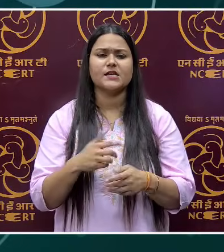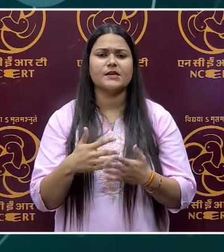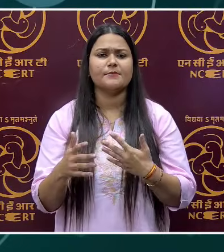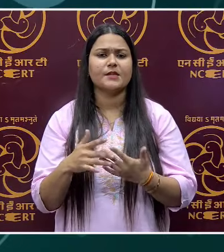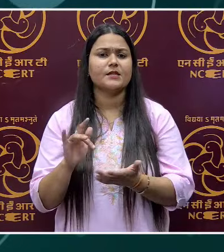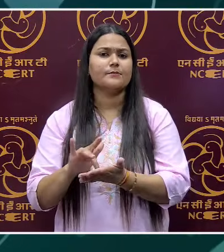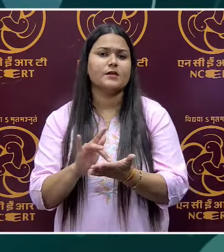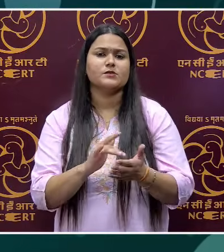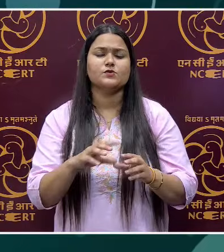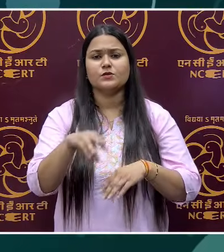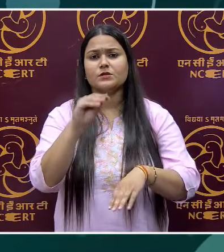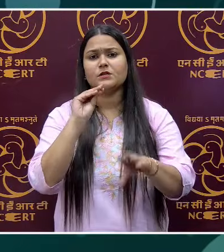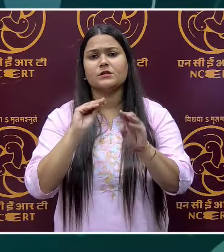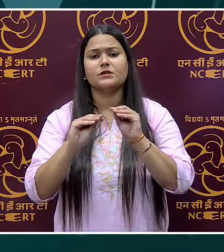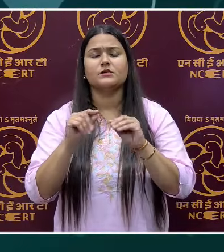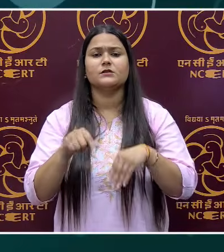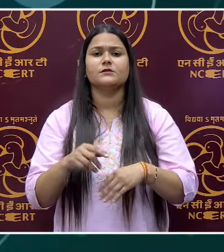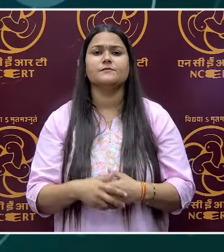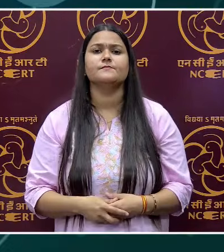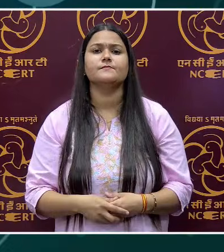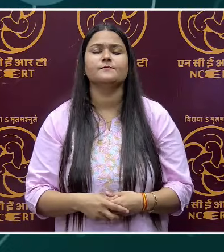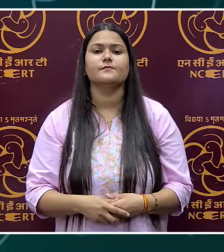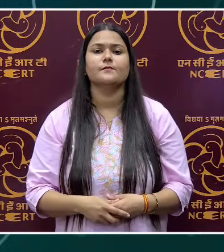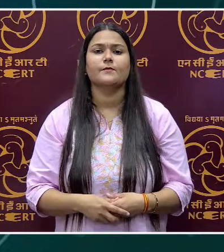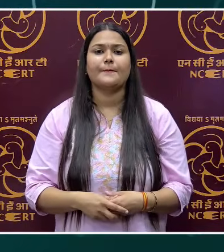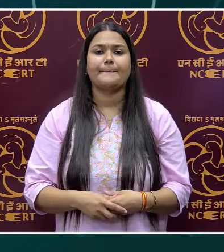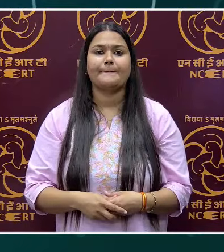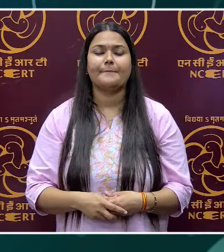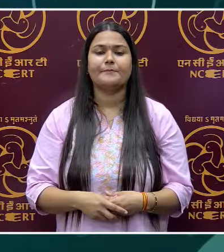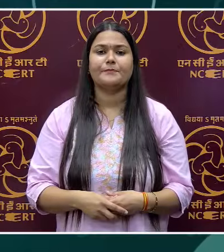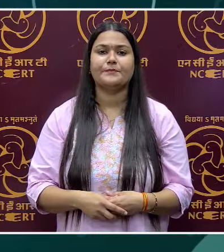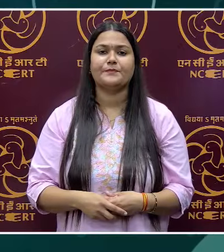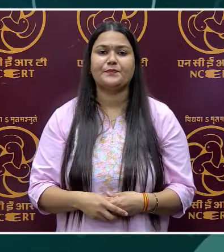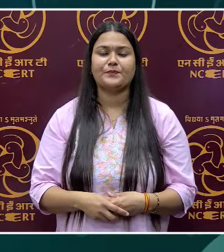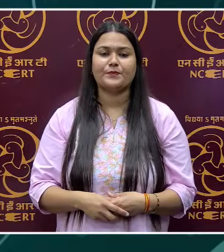resources. In learning resources they can click on the simulation part.